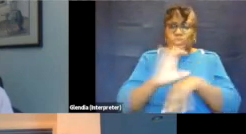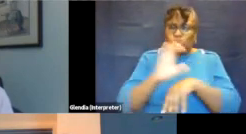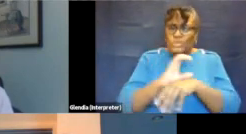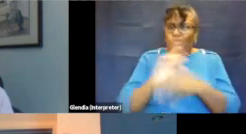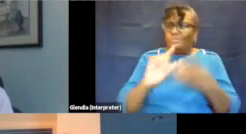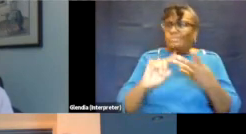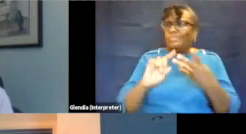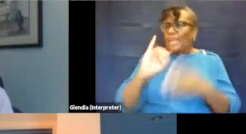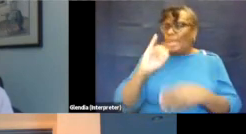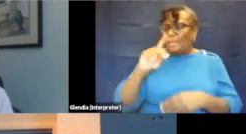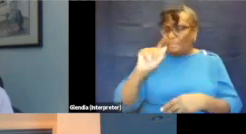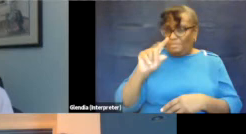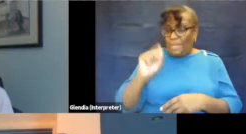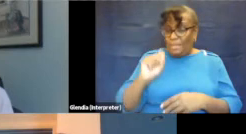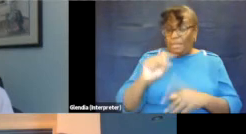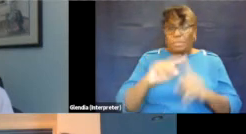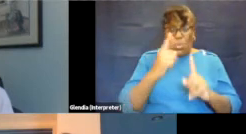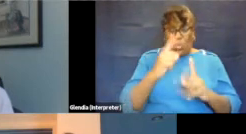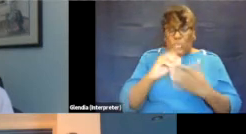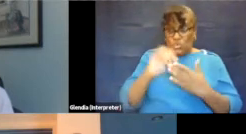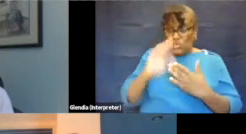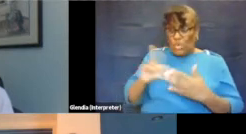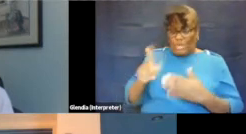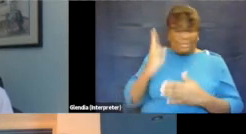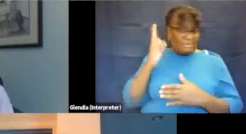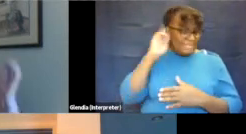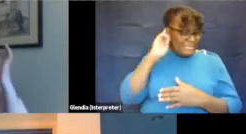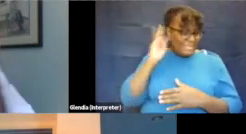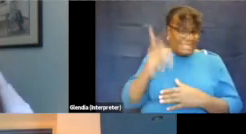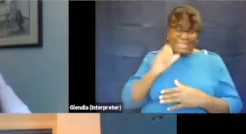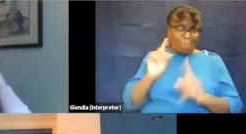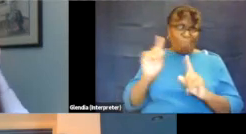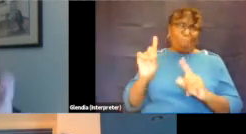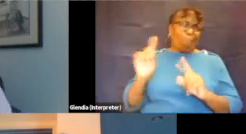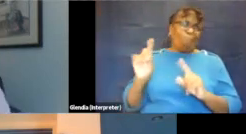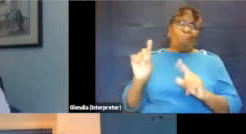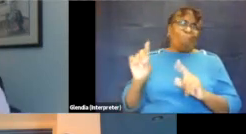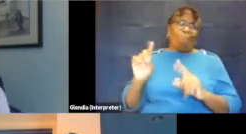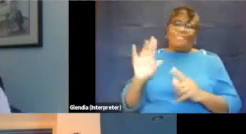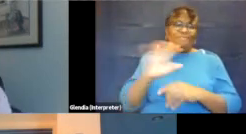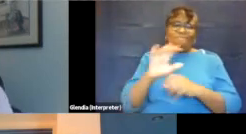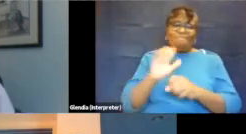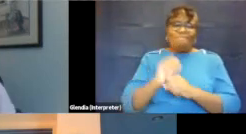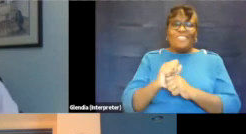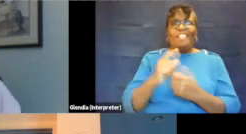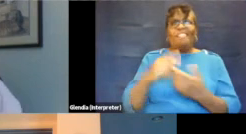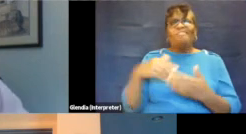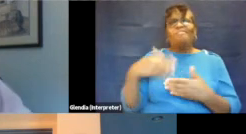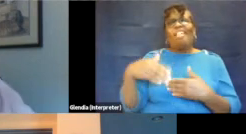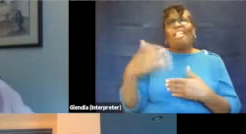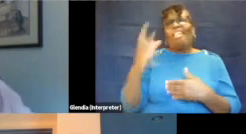cochlear implants, and he hasn't really stayed on top of his appointments, and they hadn't been to an appointment in a while. And his mom didn't even know